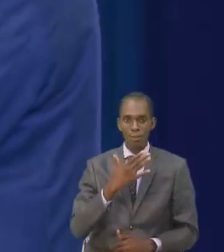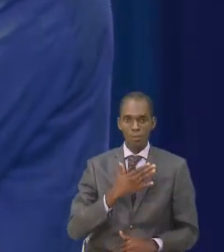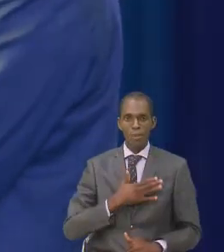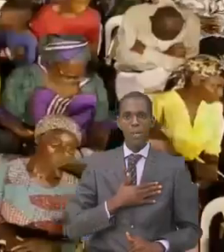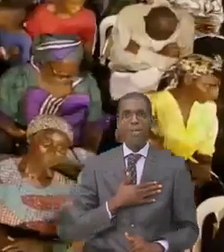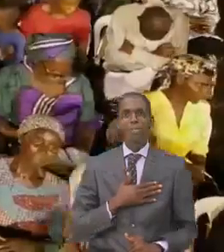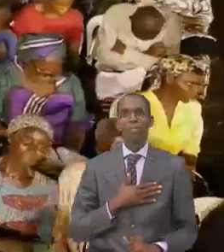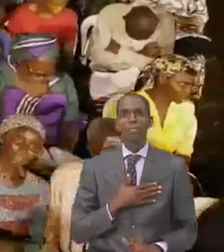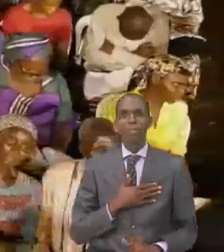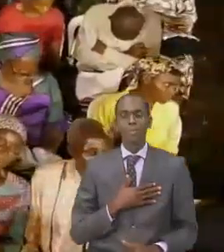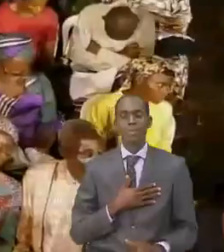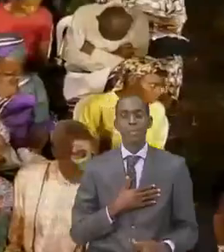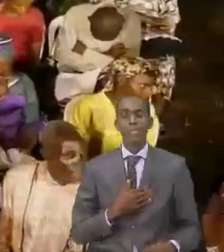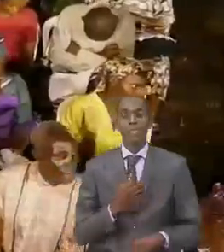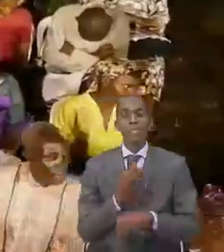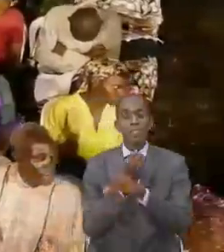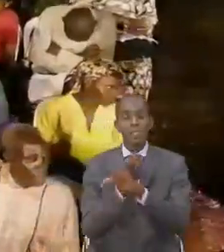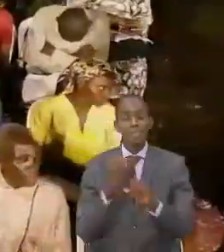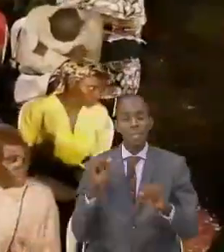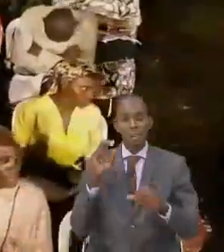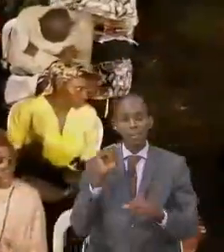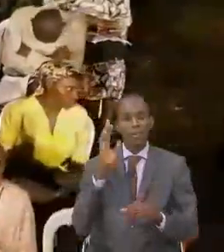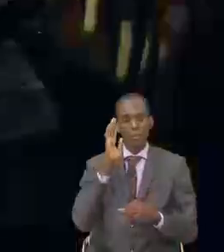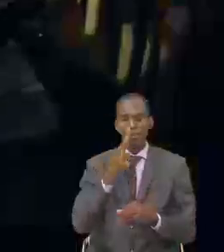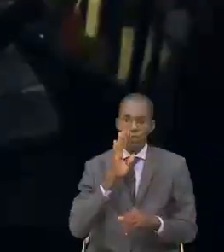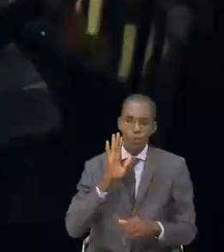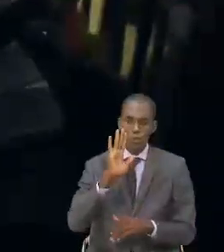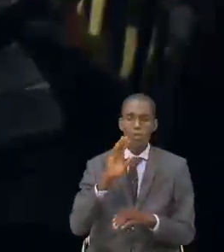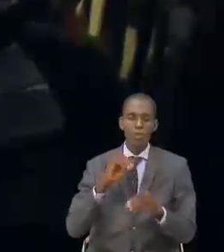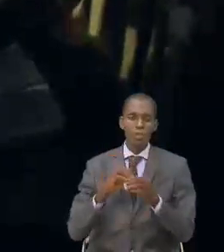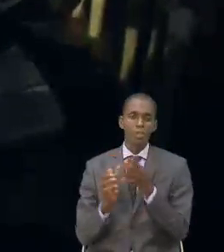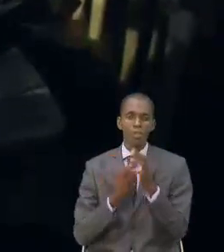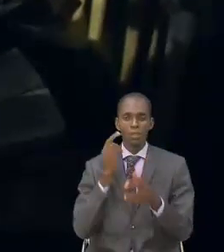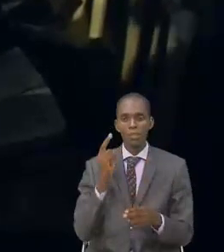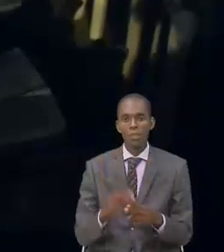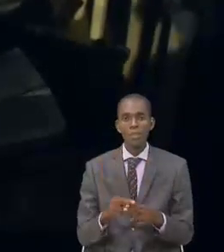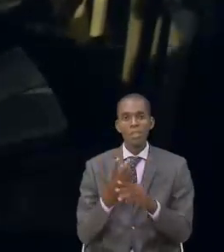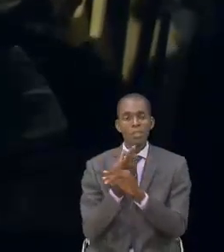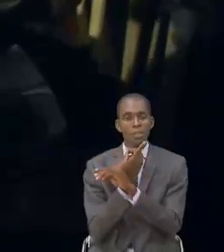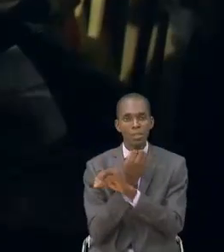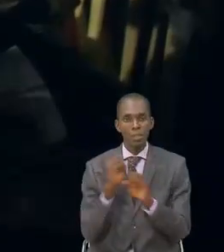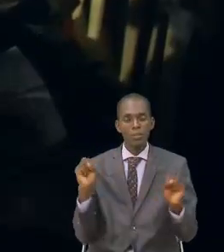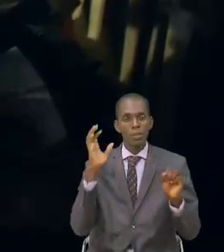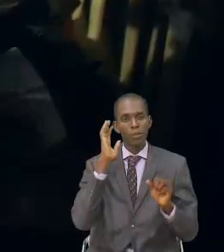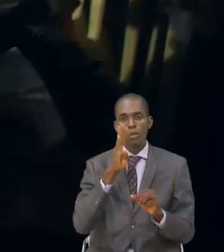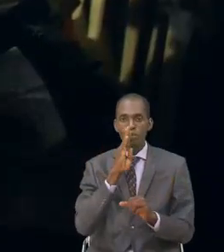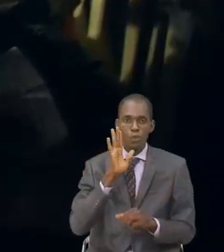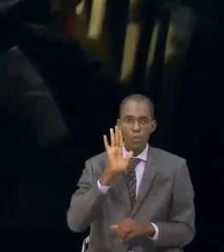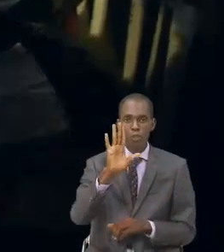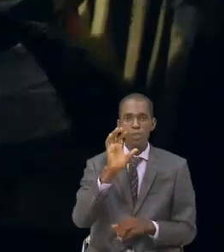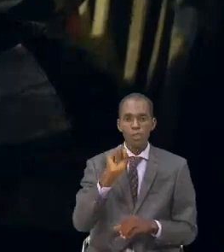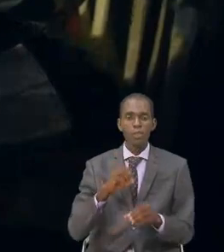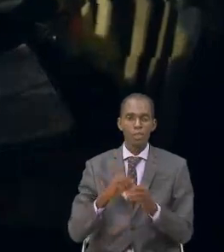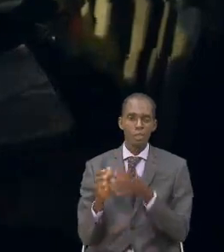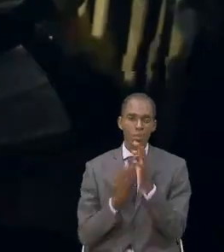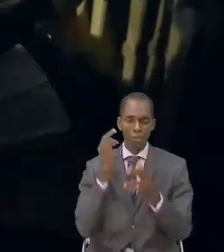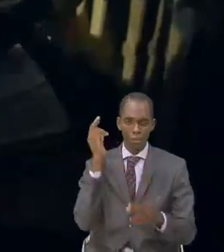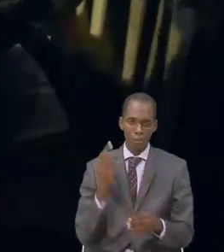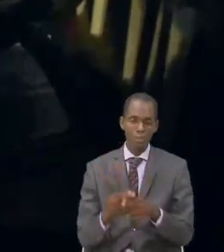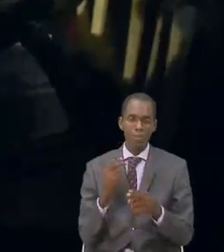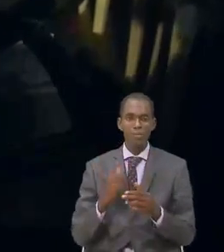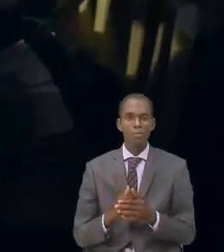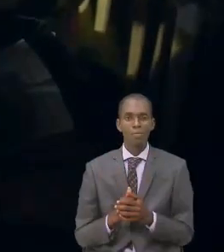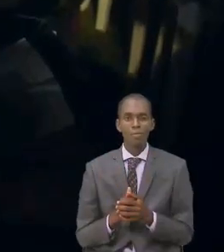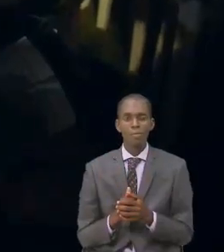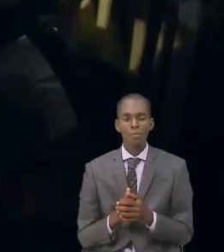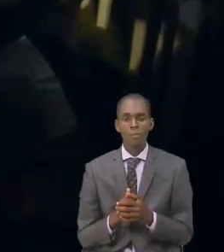mine. I said it is mine. Salvation will be yours in Jesus' name.